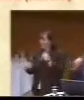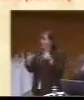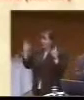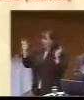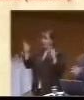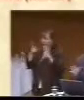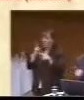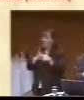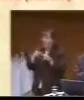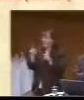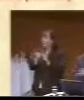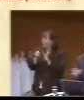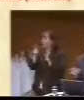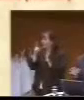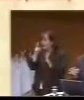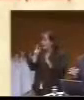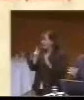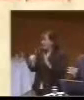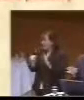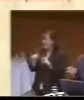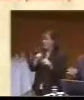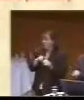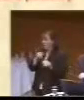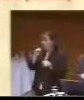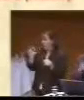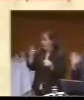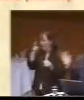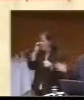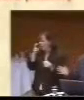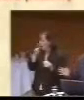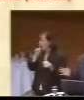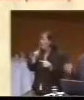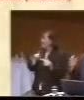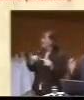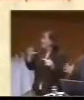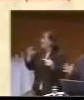disabilities. Blind kids clearly count. Kids with CP like Matthew clearly count.